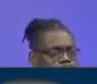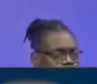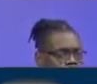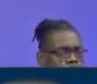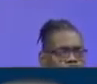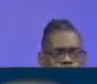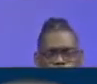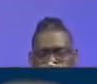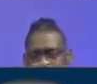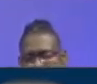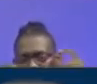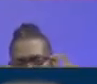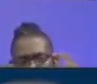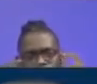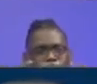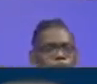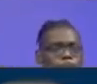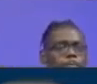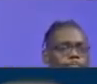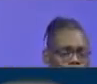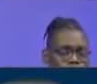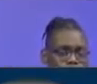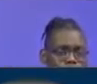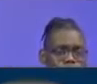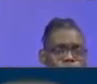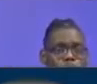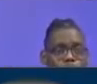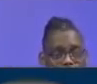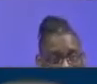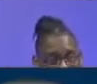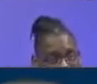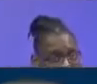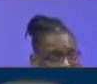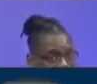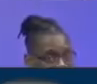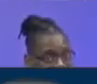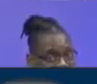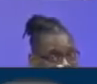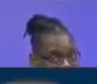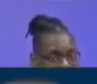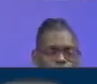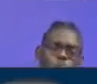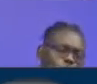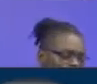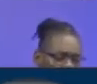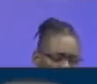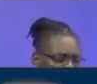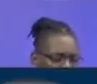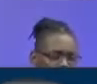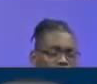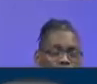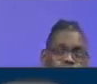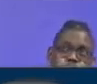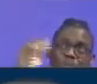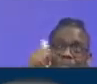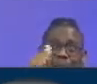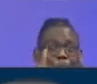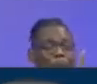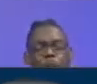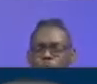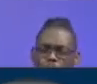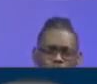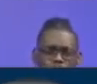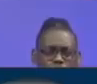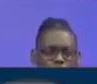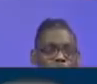10, better groups of 5 if you can, but try to make it family exercises